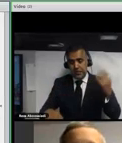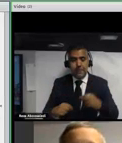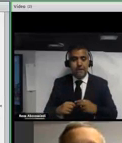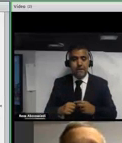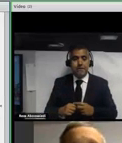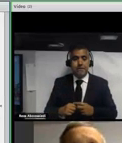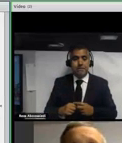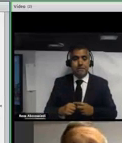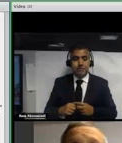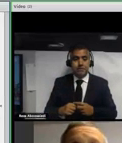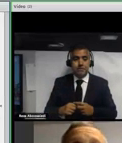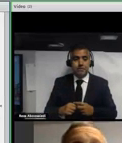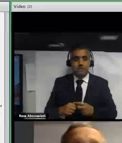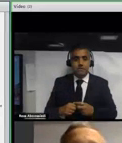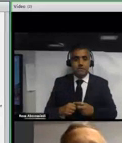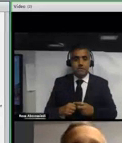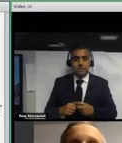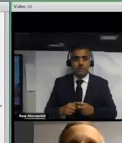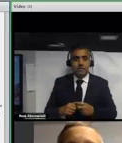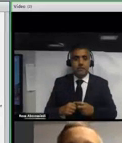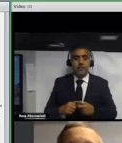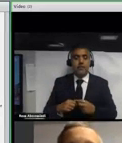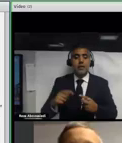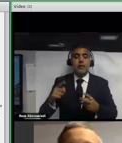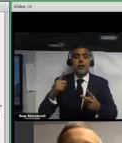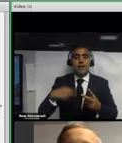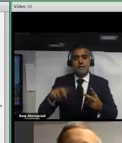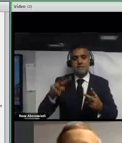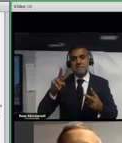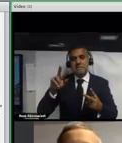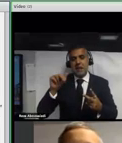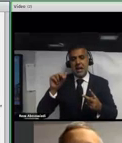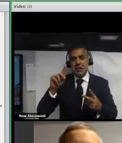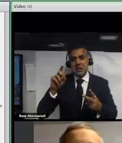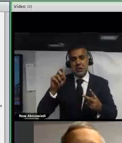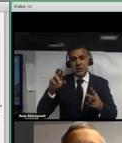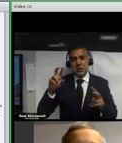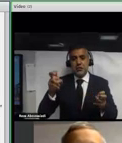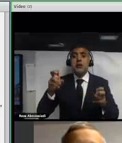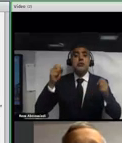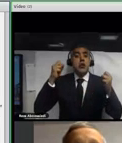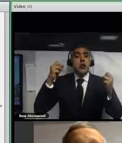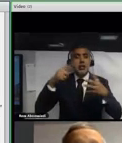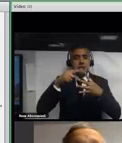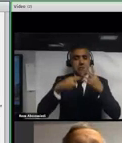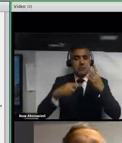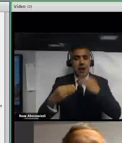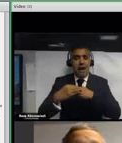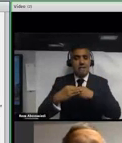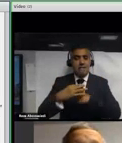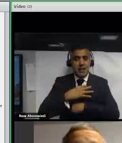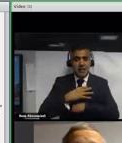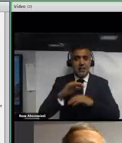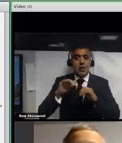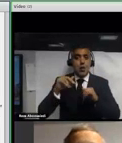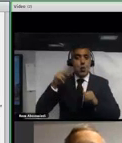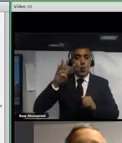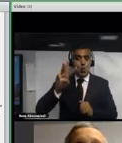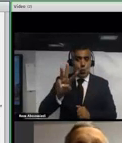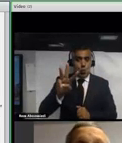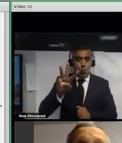forth. Cardiovascular issues. Lots of different body functions affect the ability to do this activity of